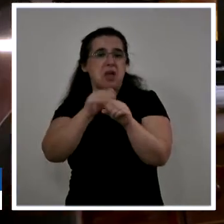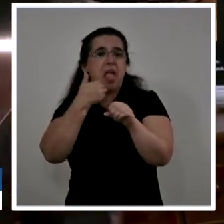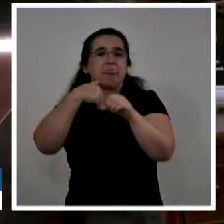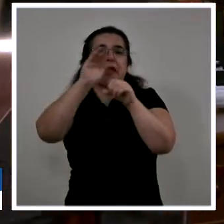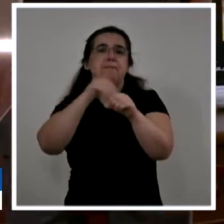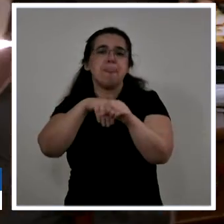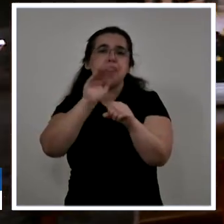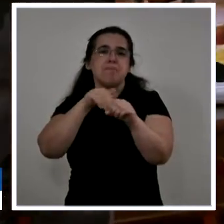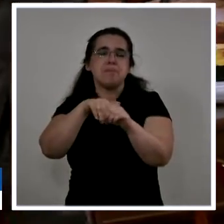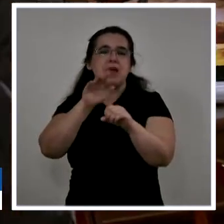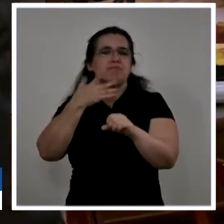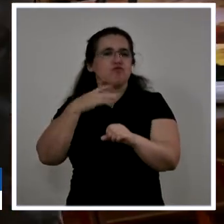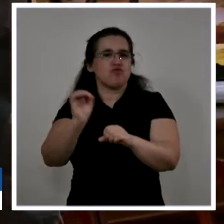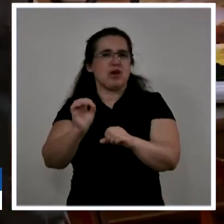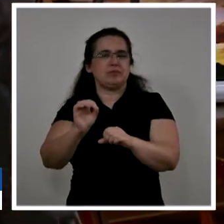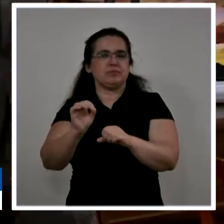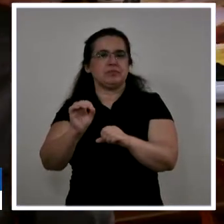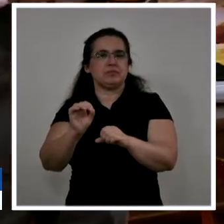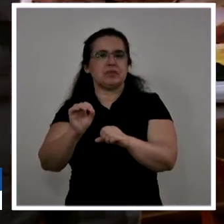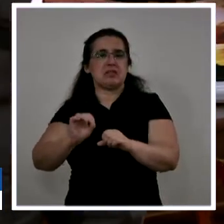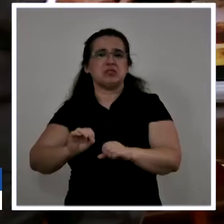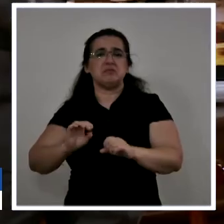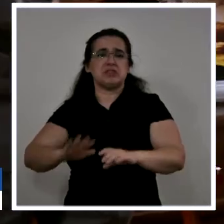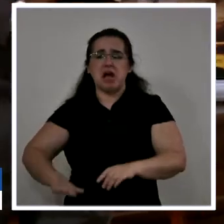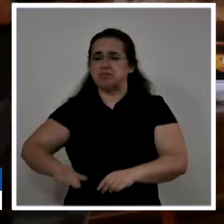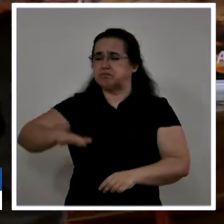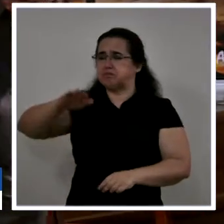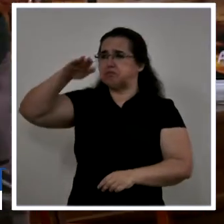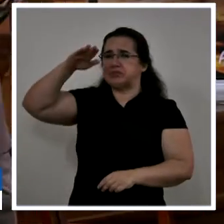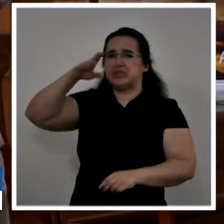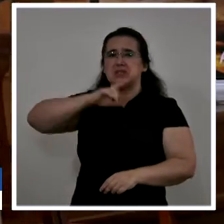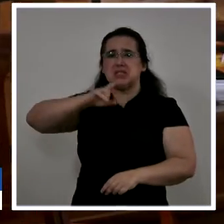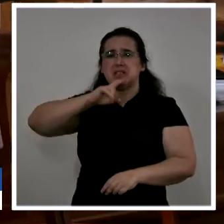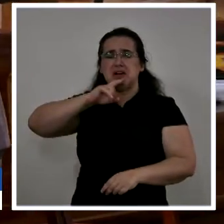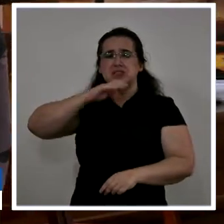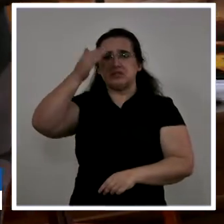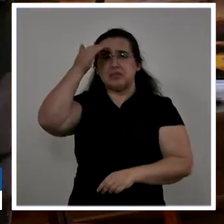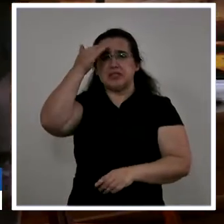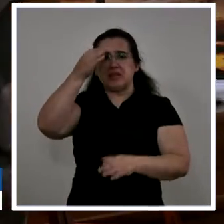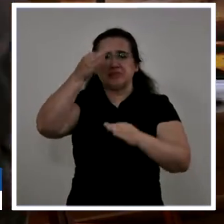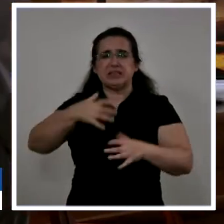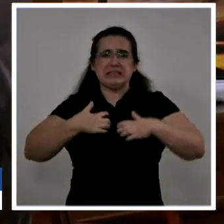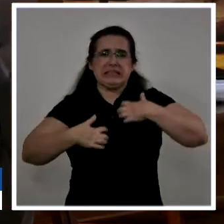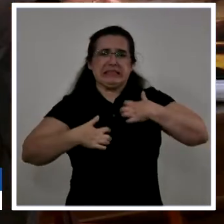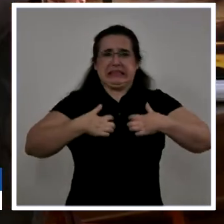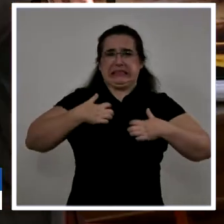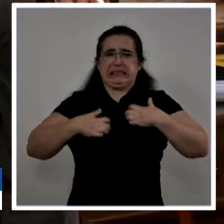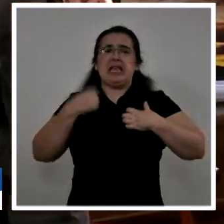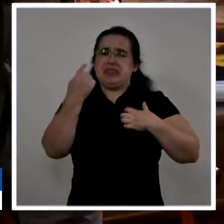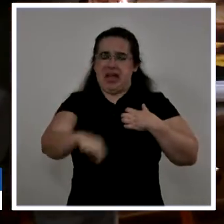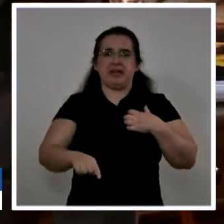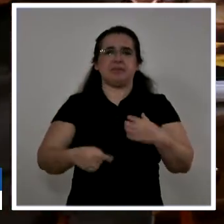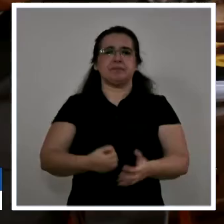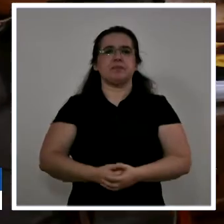lambe muitas vezes, you don't grow up as functional. Vocês tornam-se uns ratos que não são muito funcionais. You have anxiety. Ficam ansiosos. You